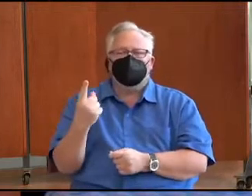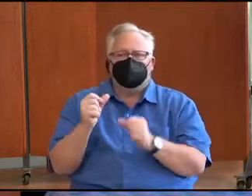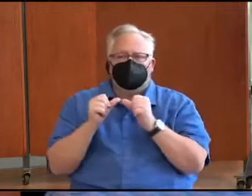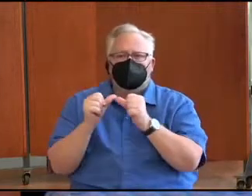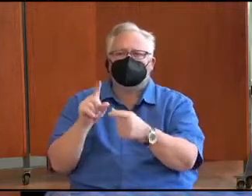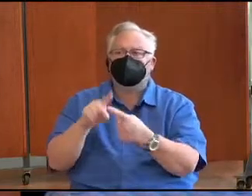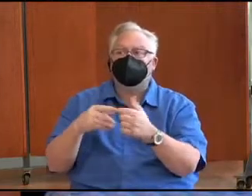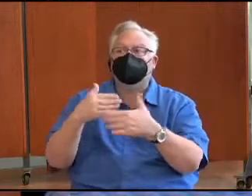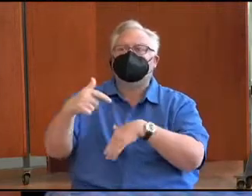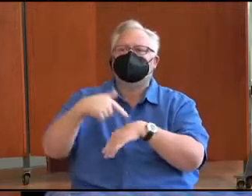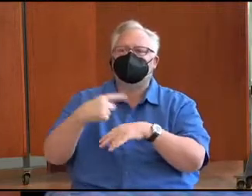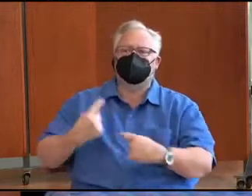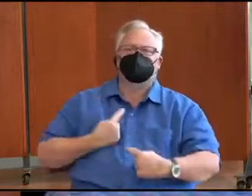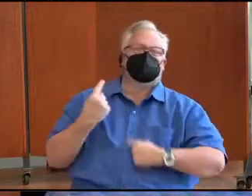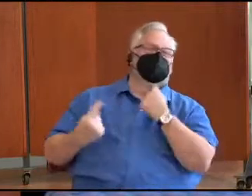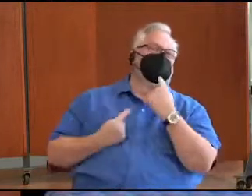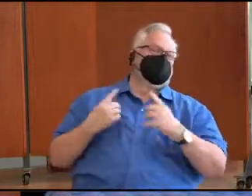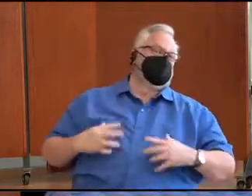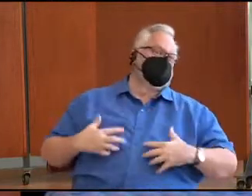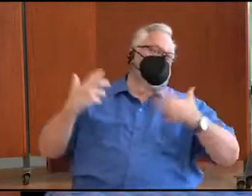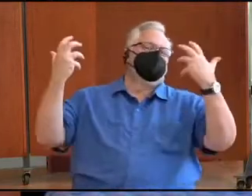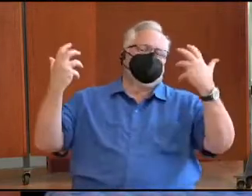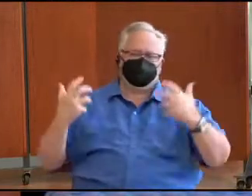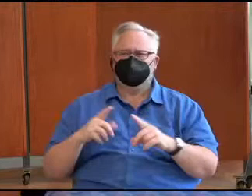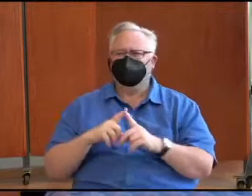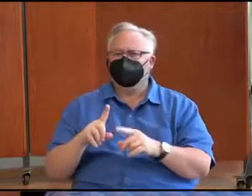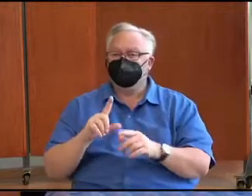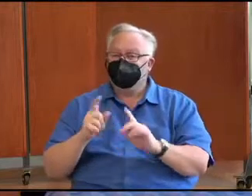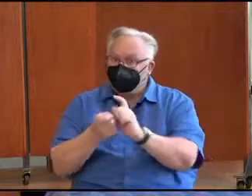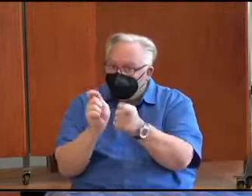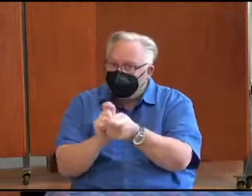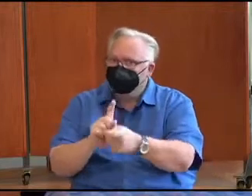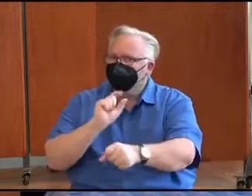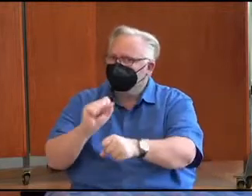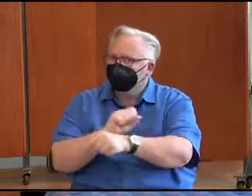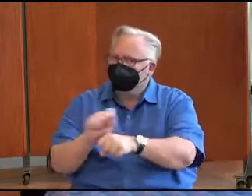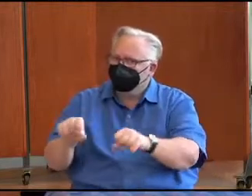pushed, but real change.